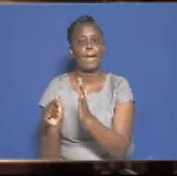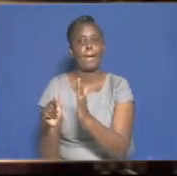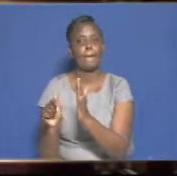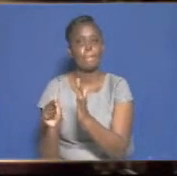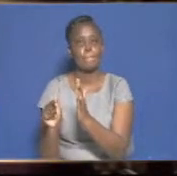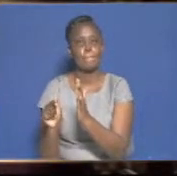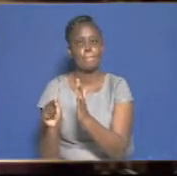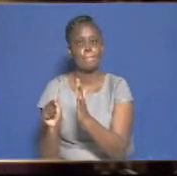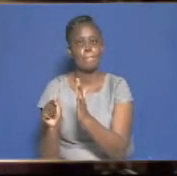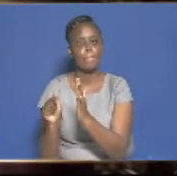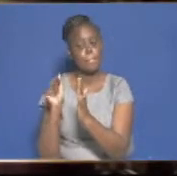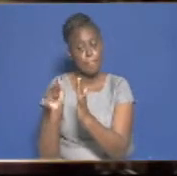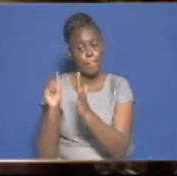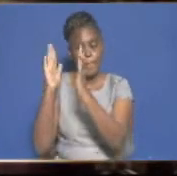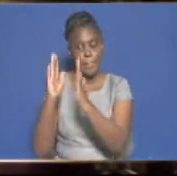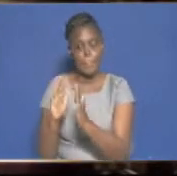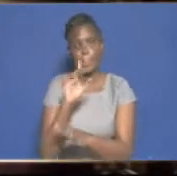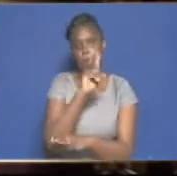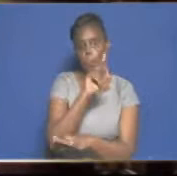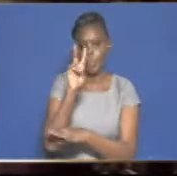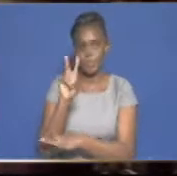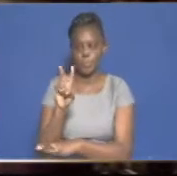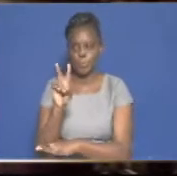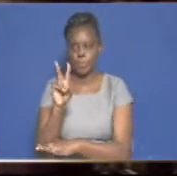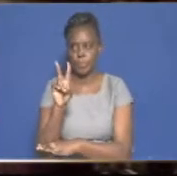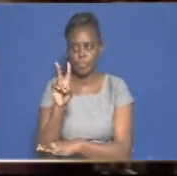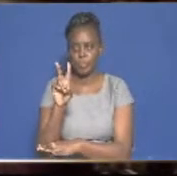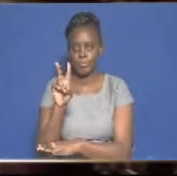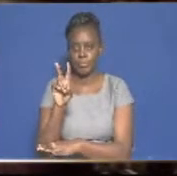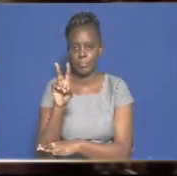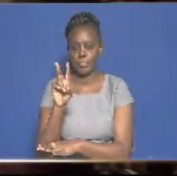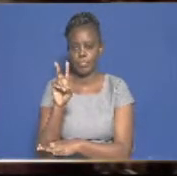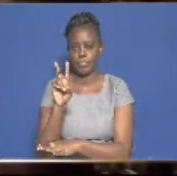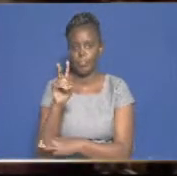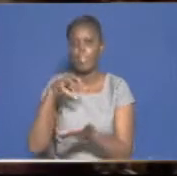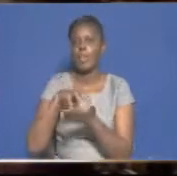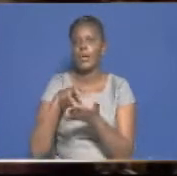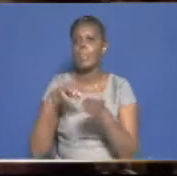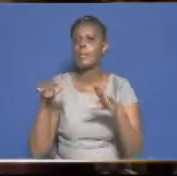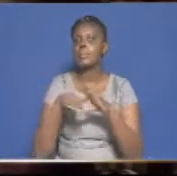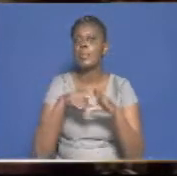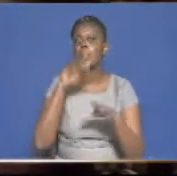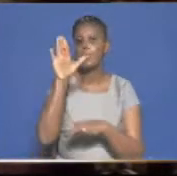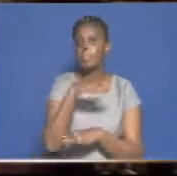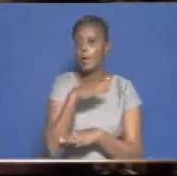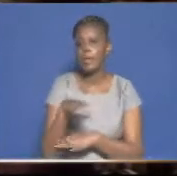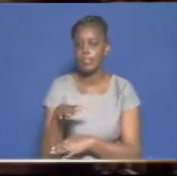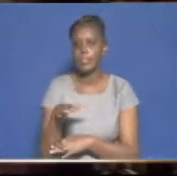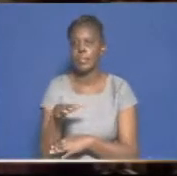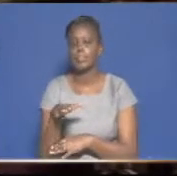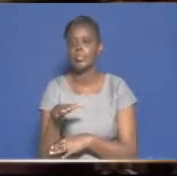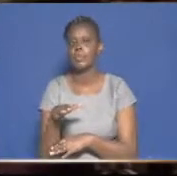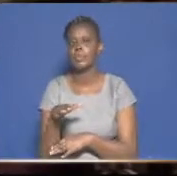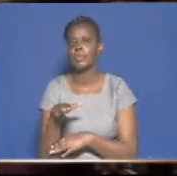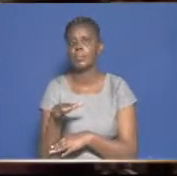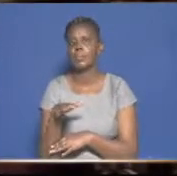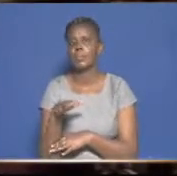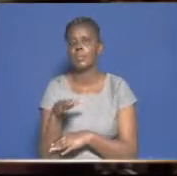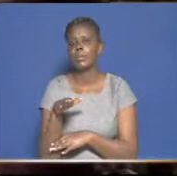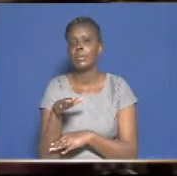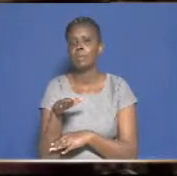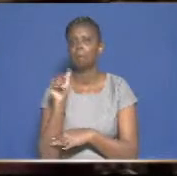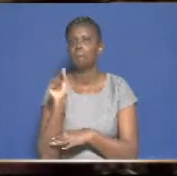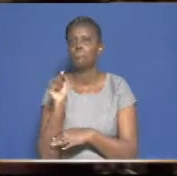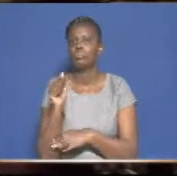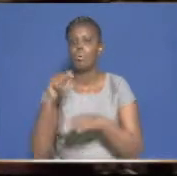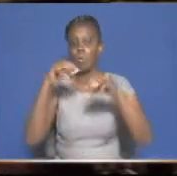in B, Romans 1 and 2, in the case of a member of parliament, is a holder of